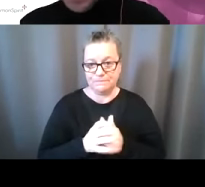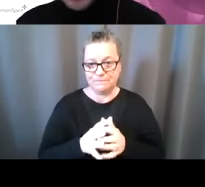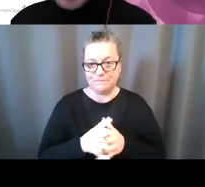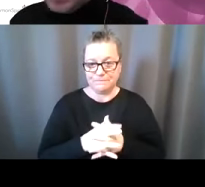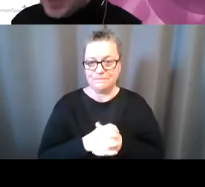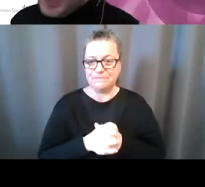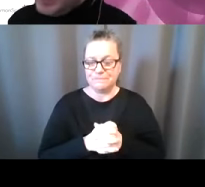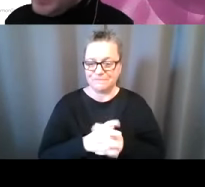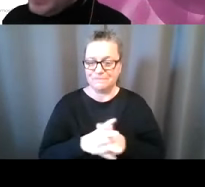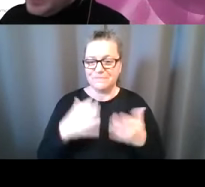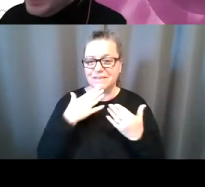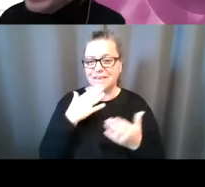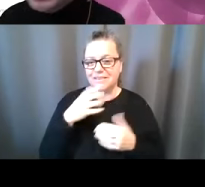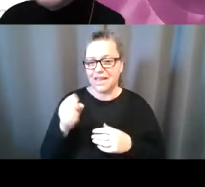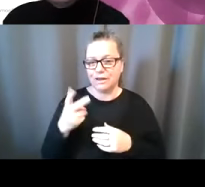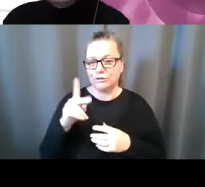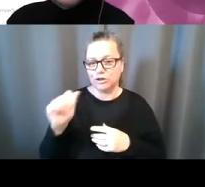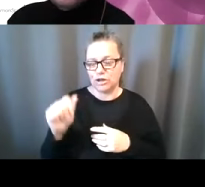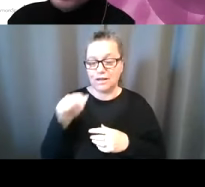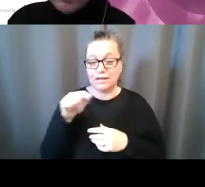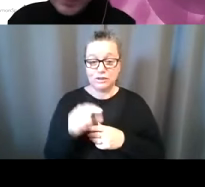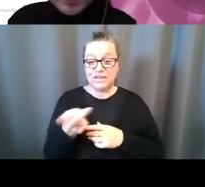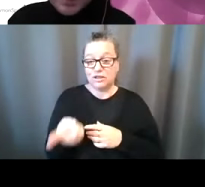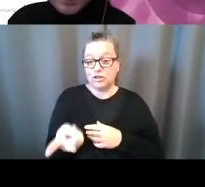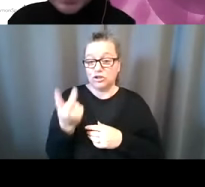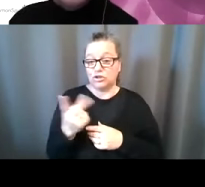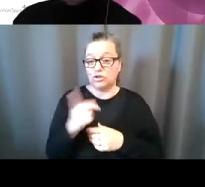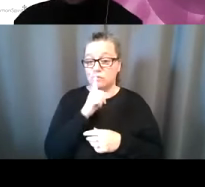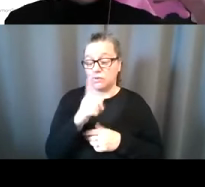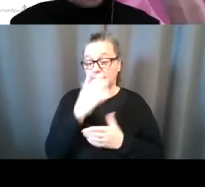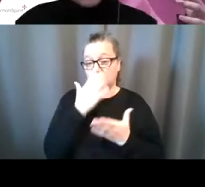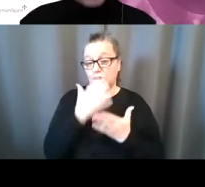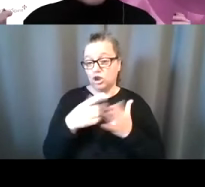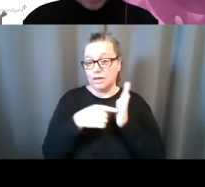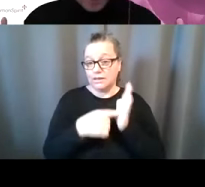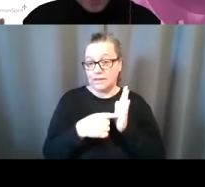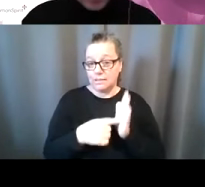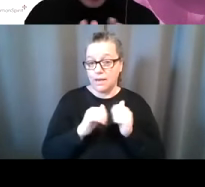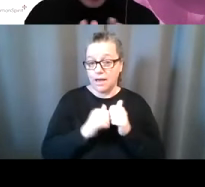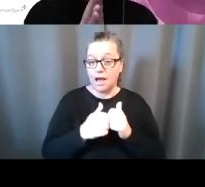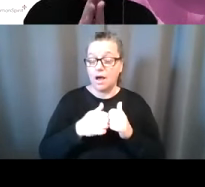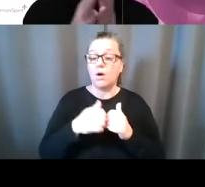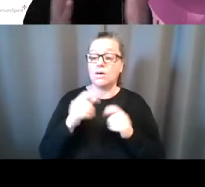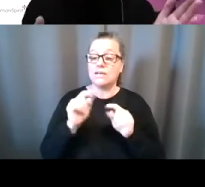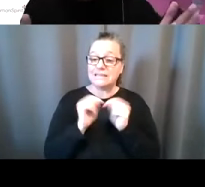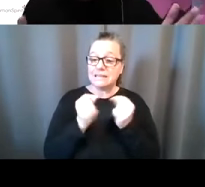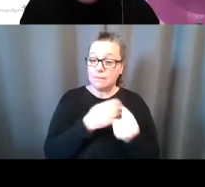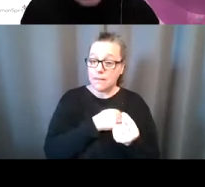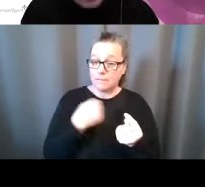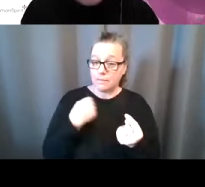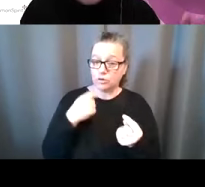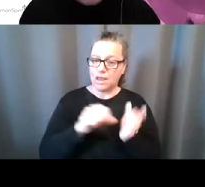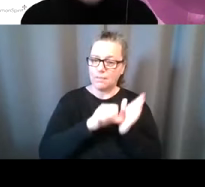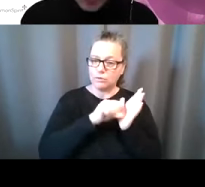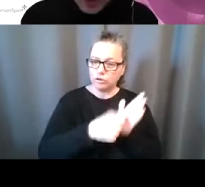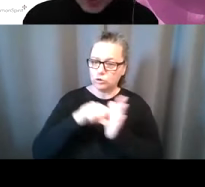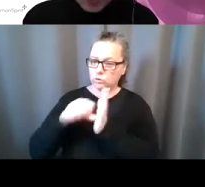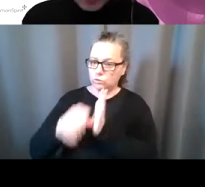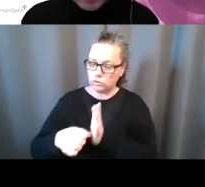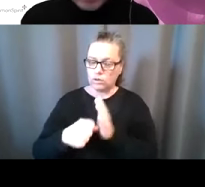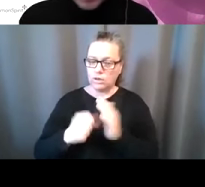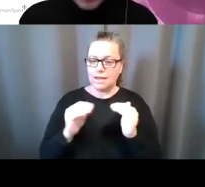All right, thank you, Shauna. So these are just 2 really great examples of how frontline team members were able to point out inequities using